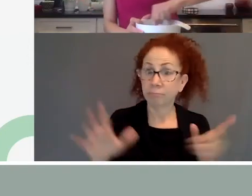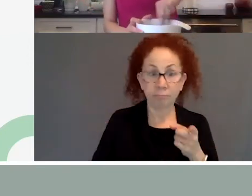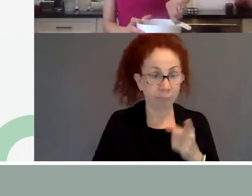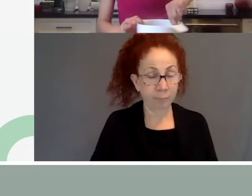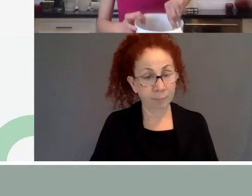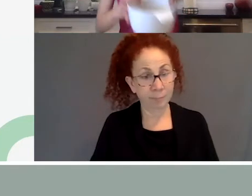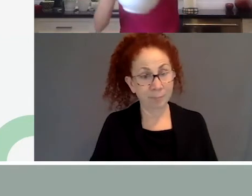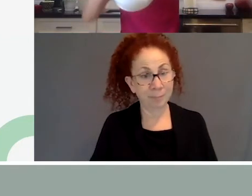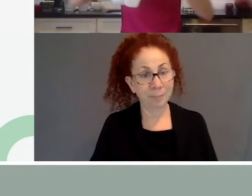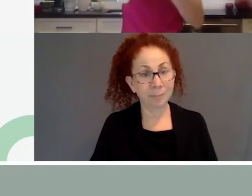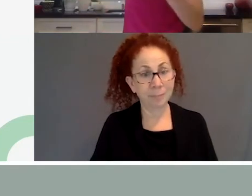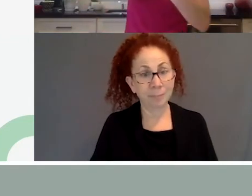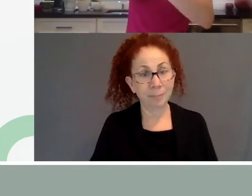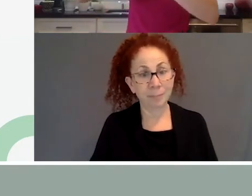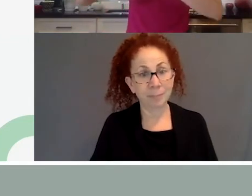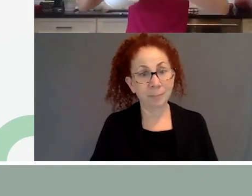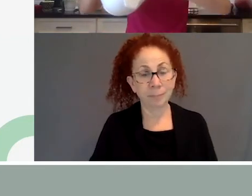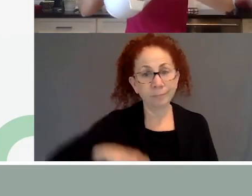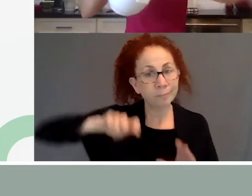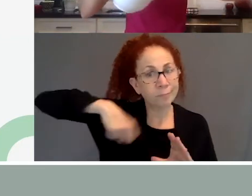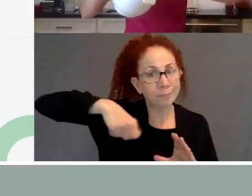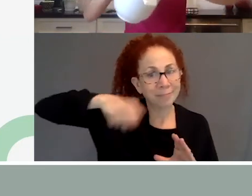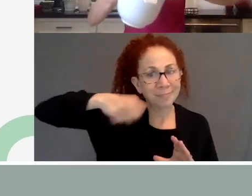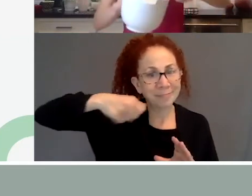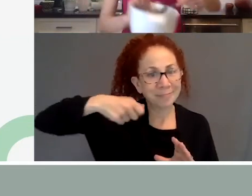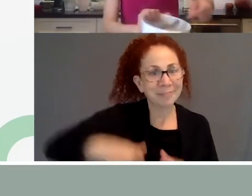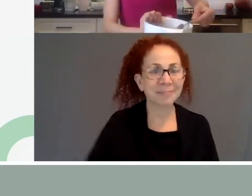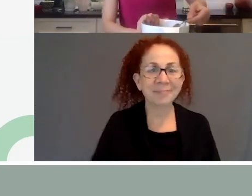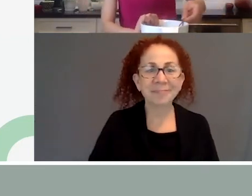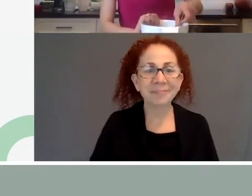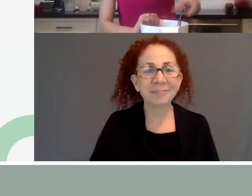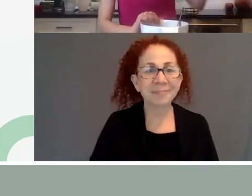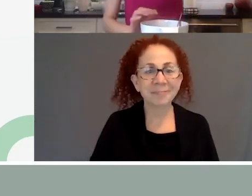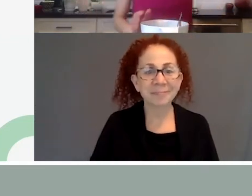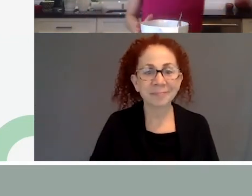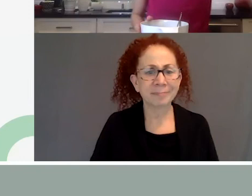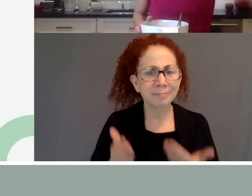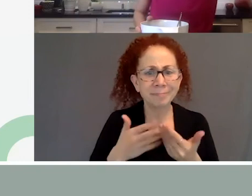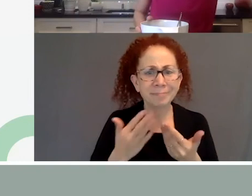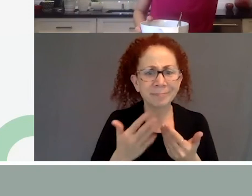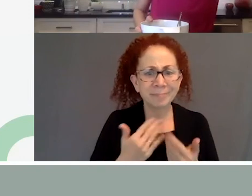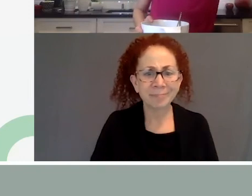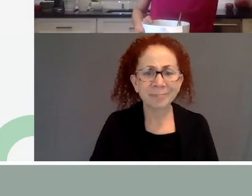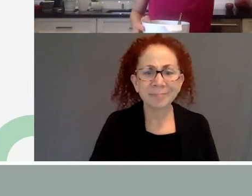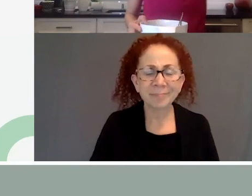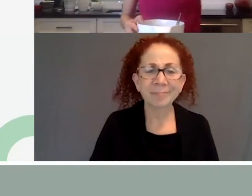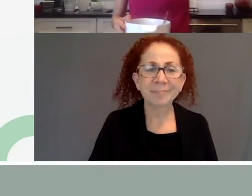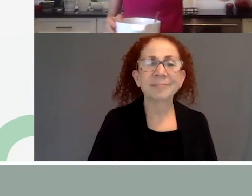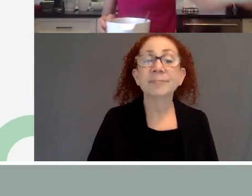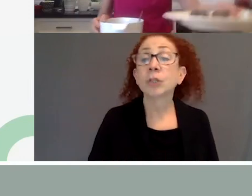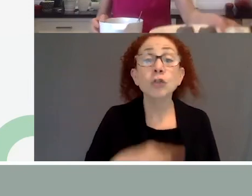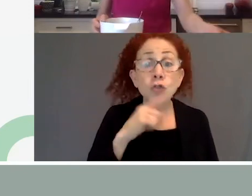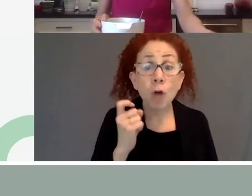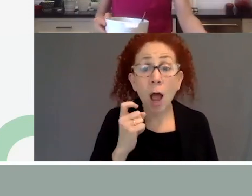bowl. And so I'm going to stir this up. And it is so easy. If it's too dry, add a little